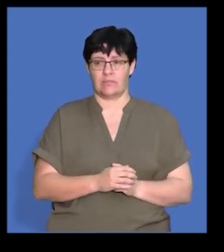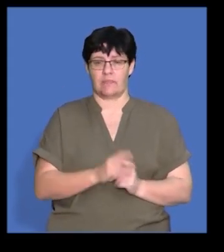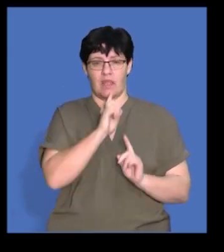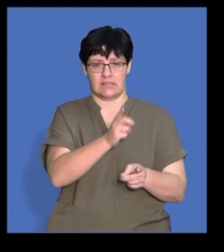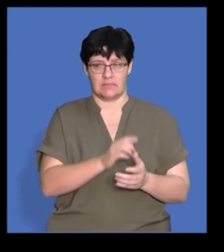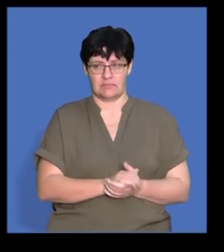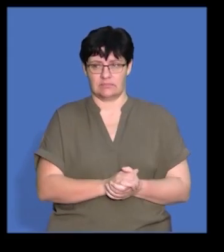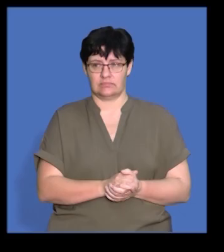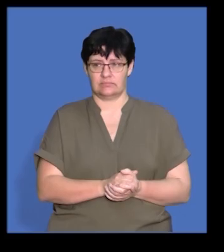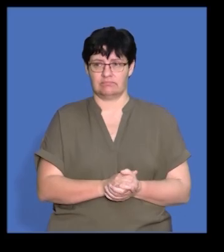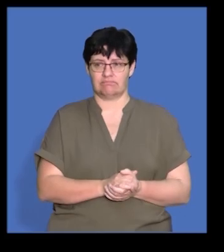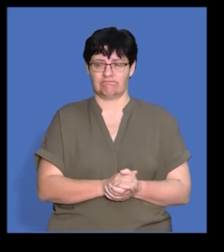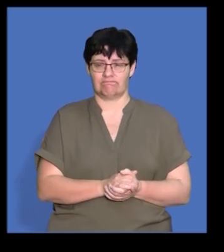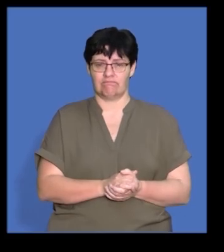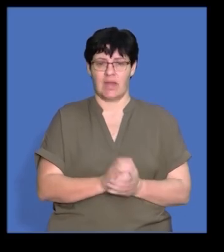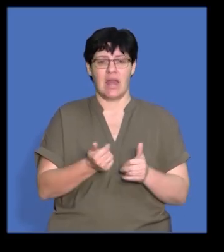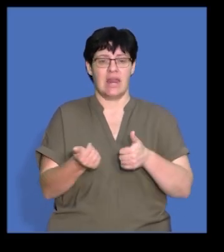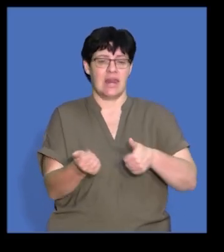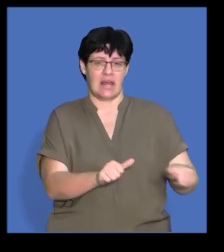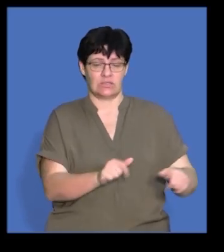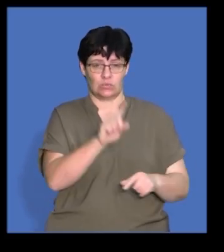Right, let's see what our next part of our question is.